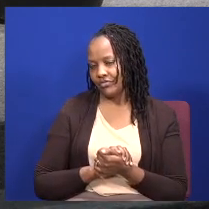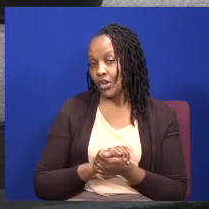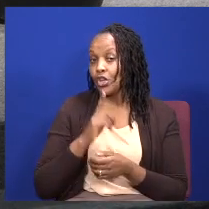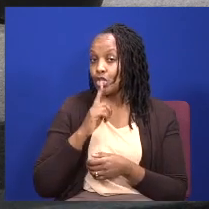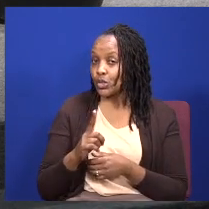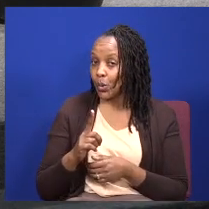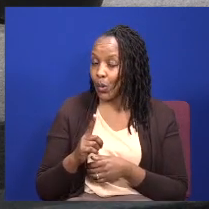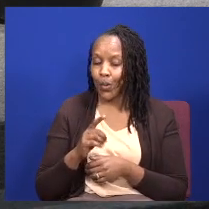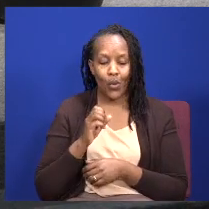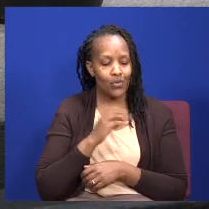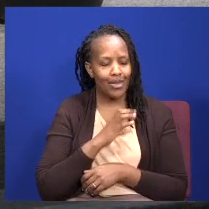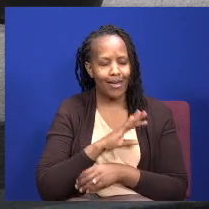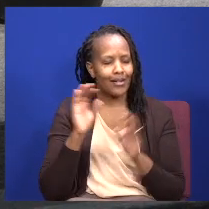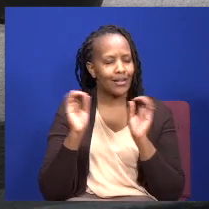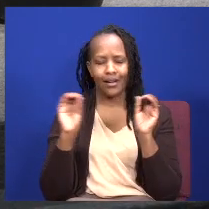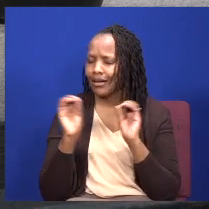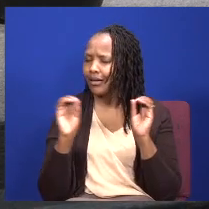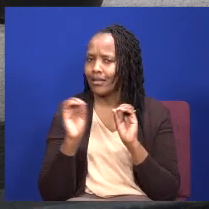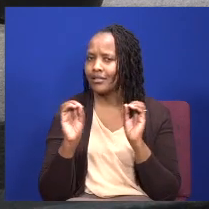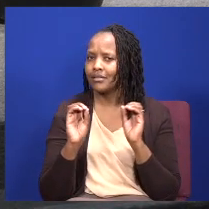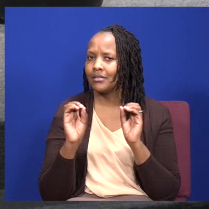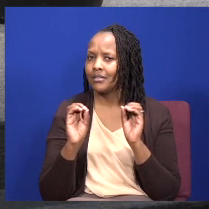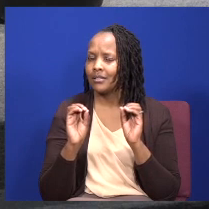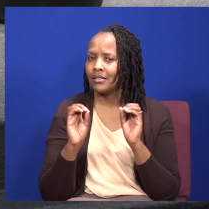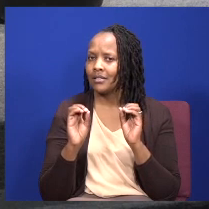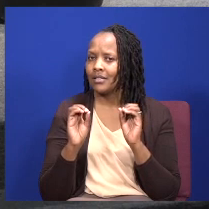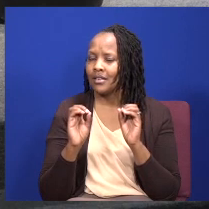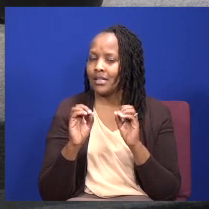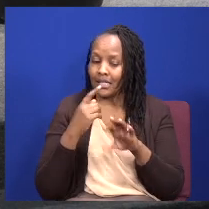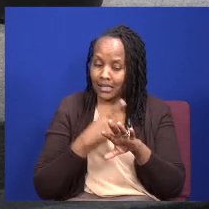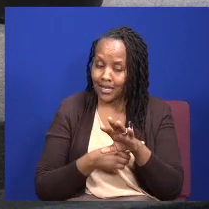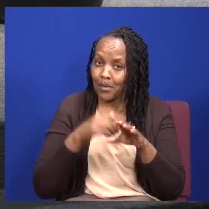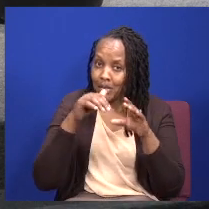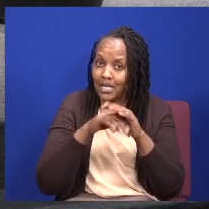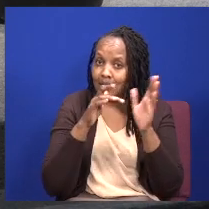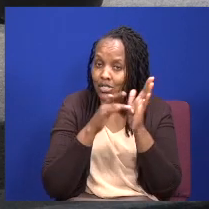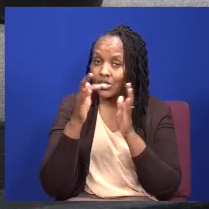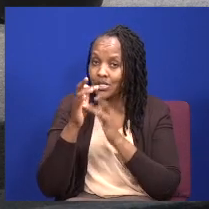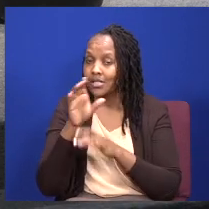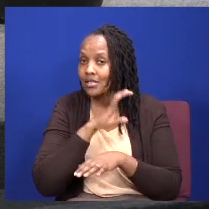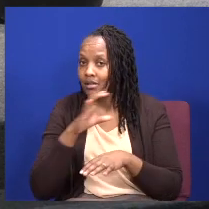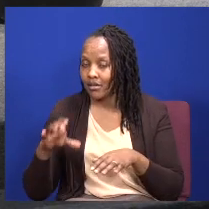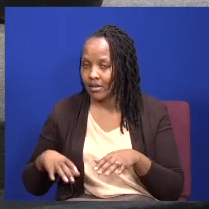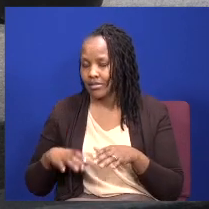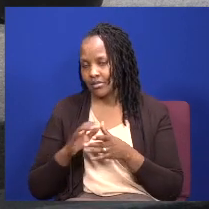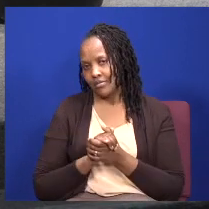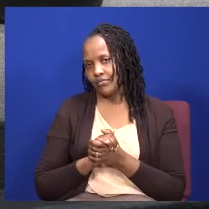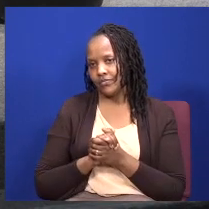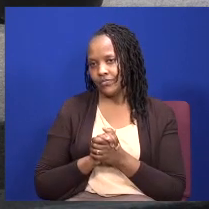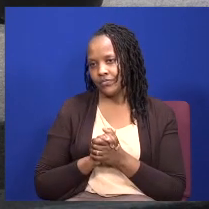not fear the devil or his demons. So long as we are in Jesus Christ, we are submitted to God.